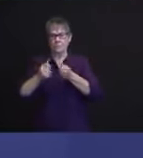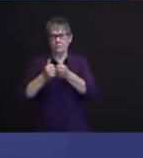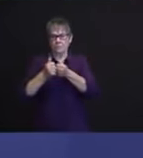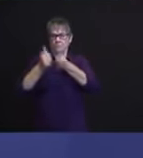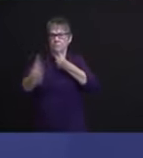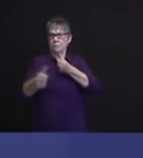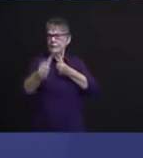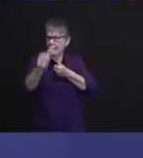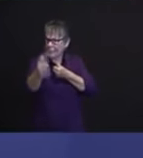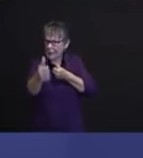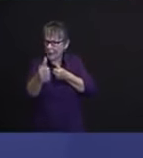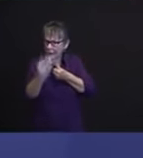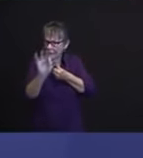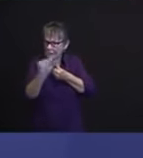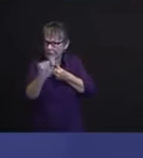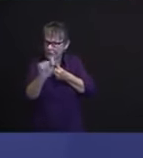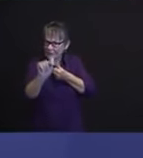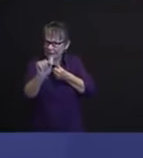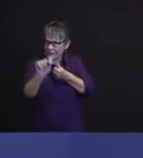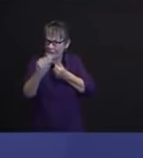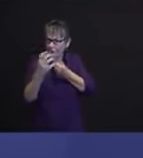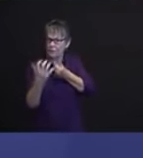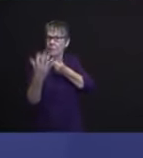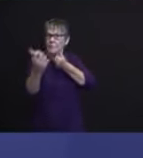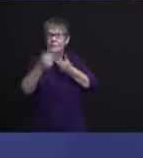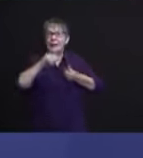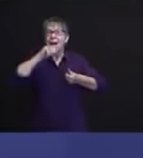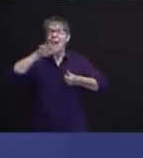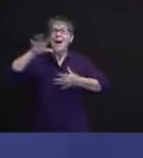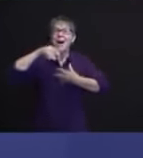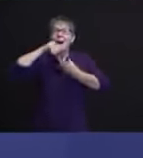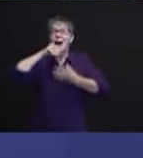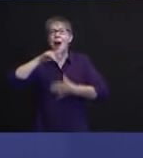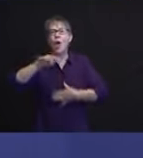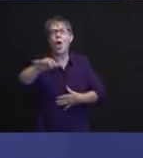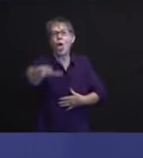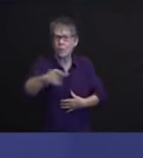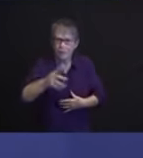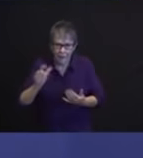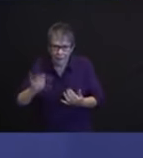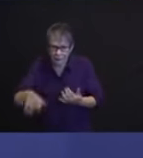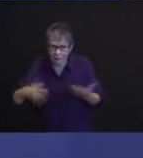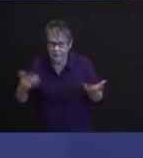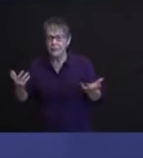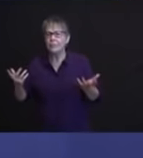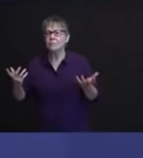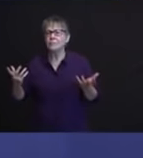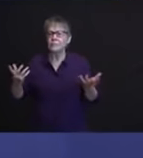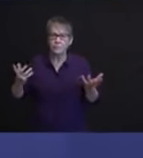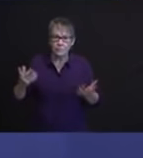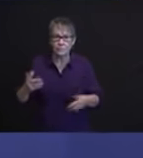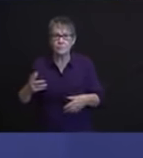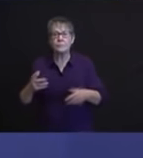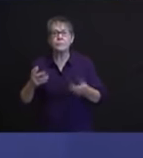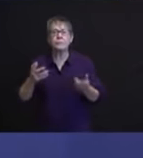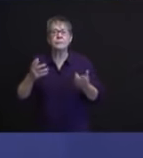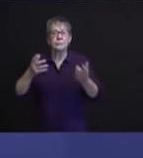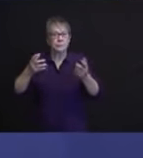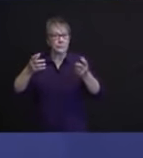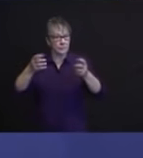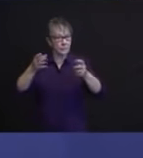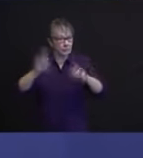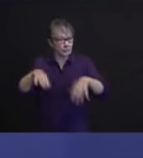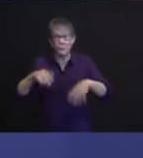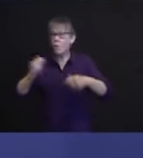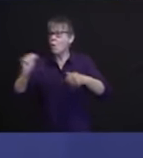masks. In addition, holiday parades are discouraged. If holiday parades are organized, consider limiting in-person attendance